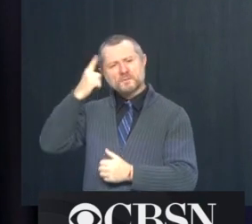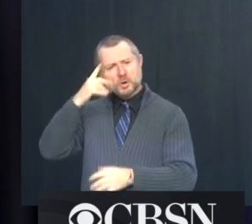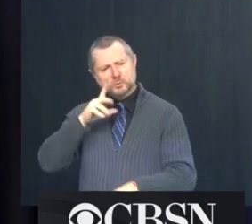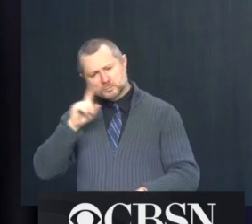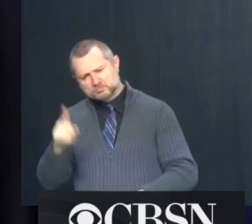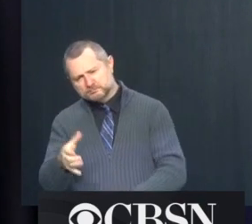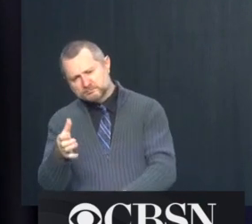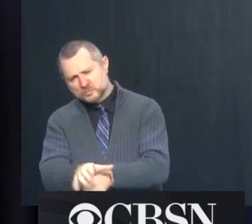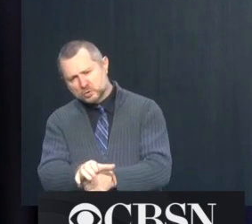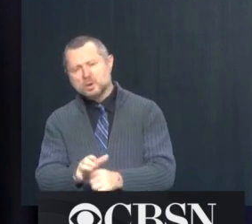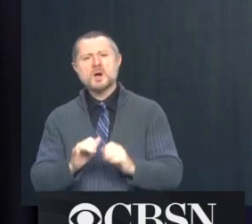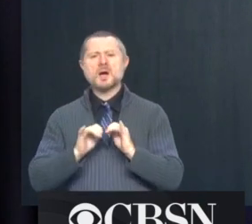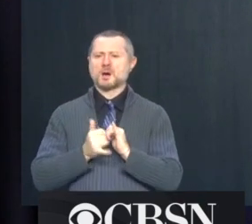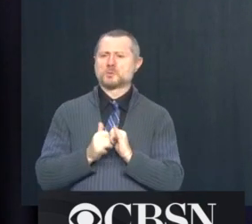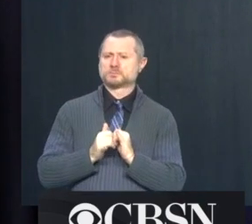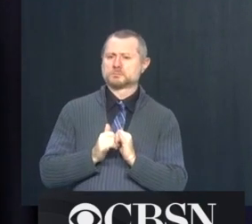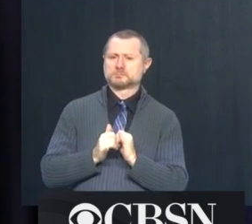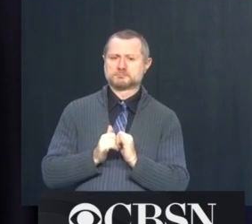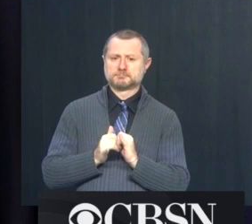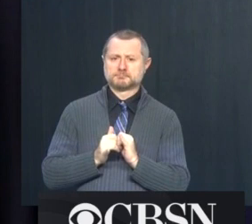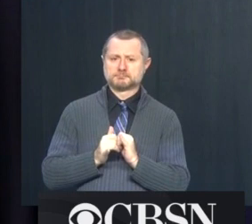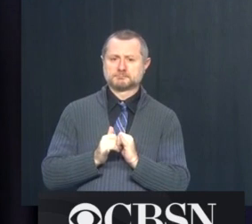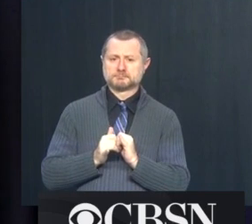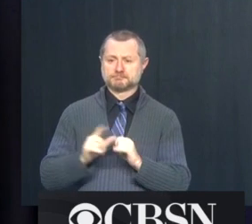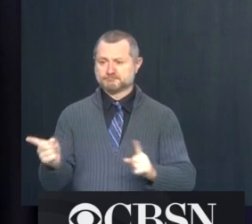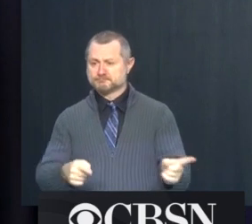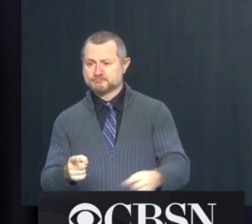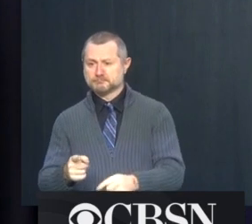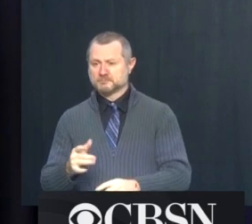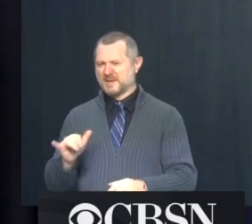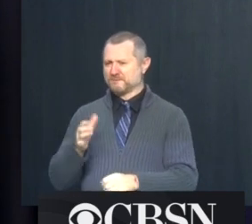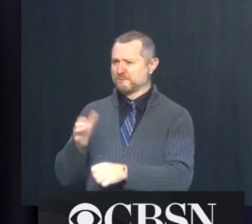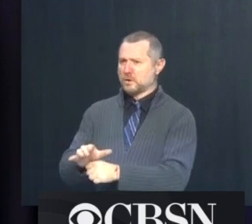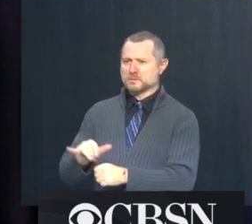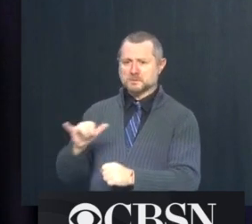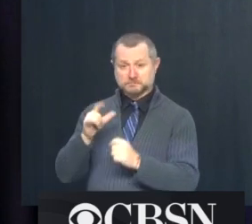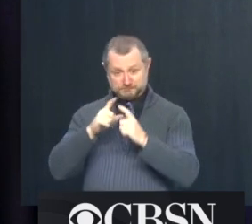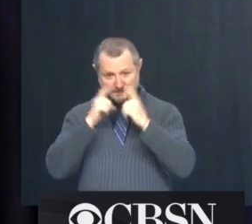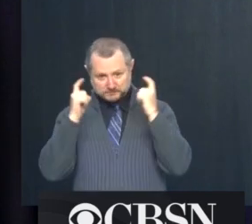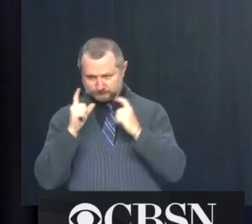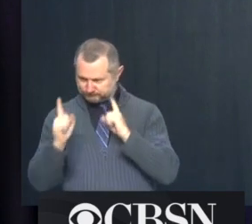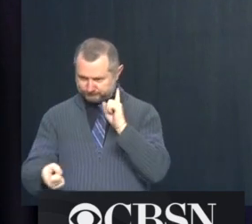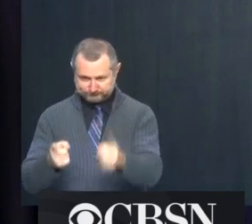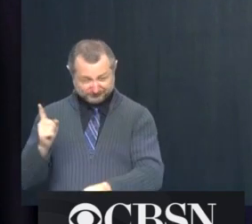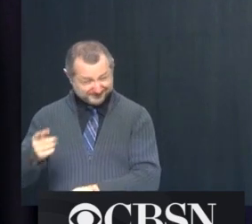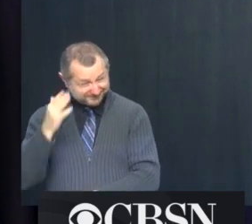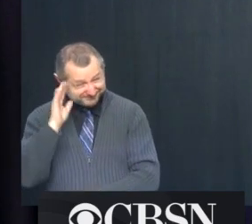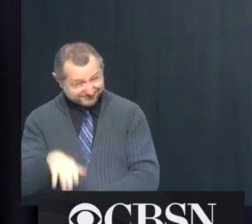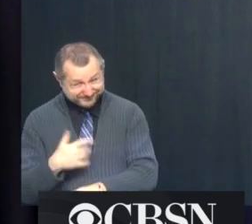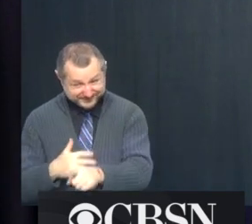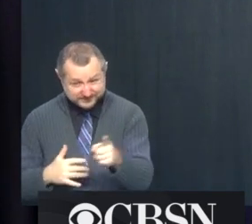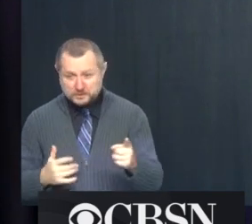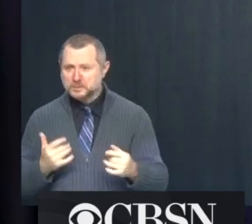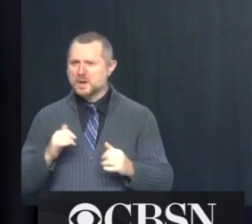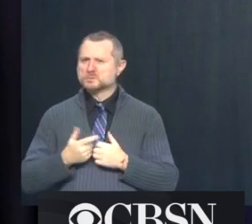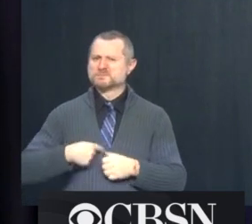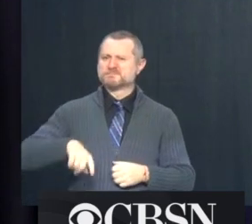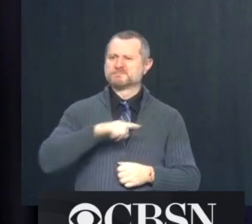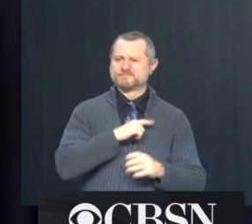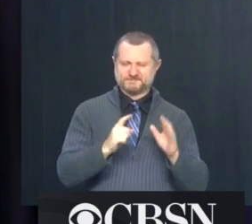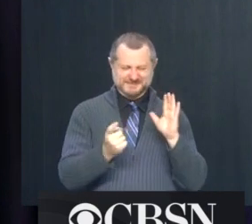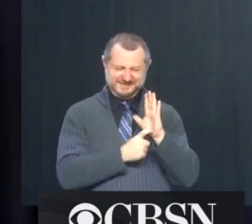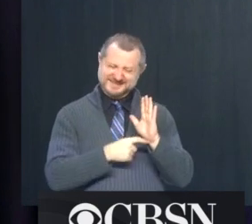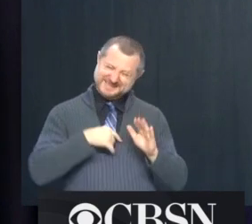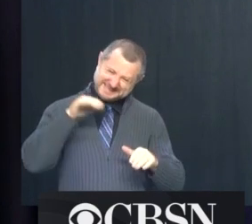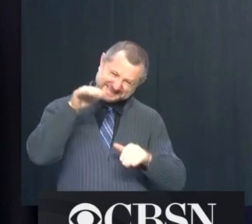right? It's sort of like mask wearing. The only thing you can do is educate people and hope that they